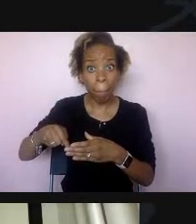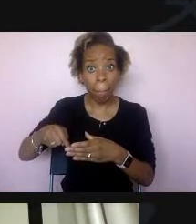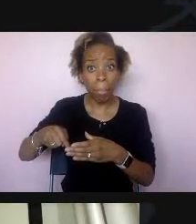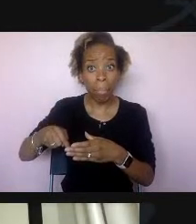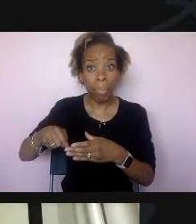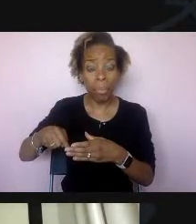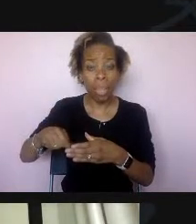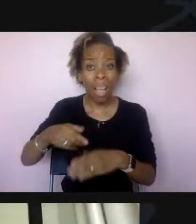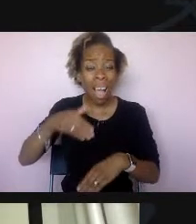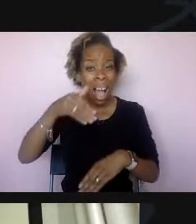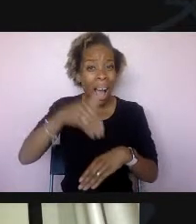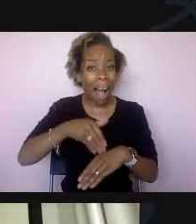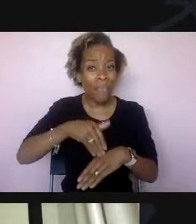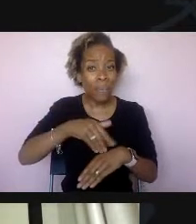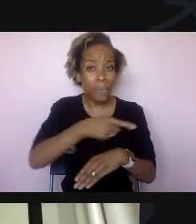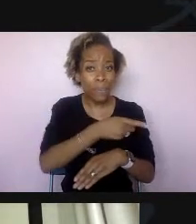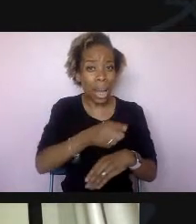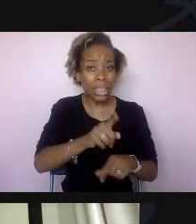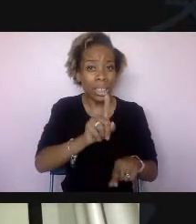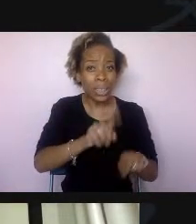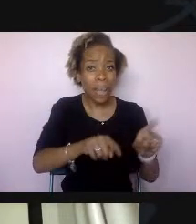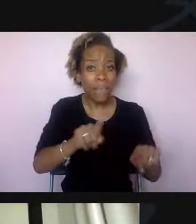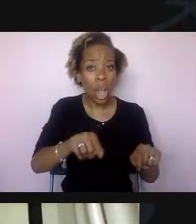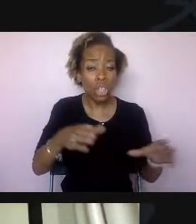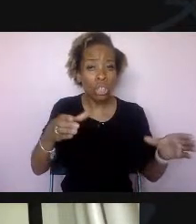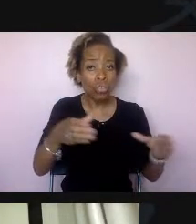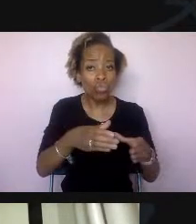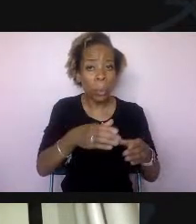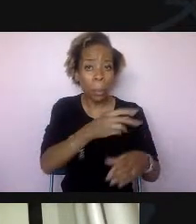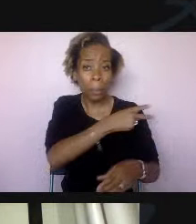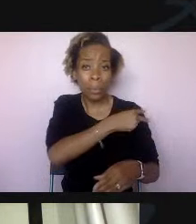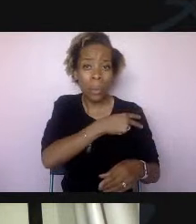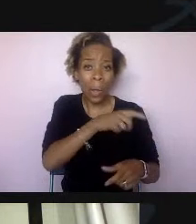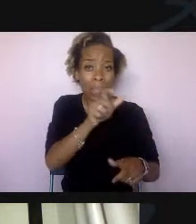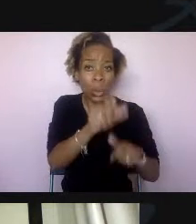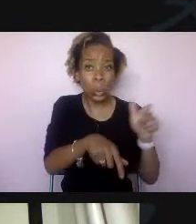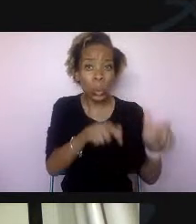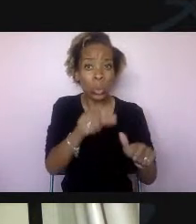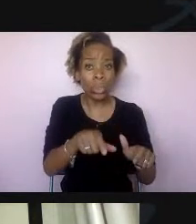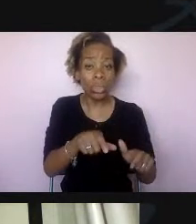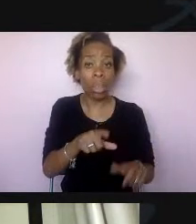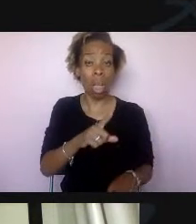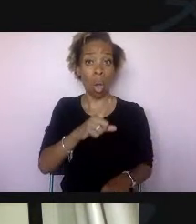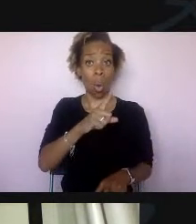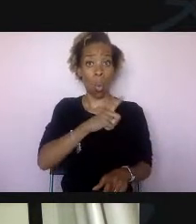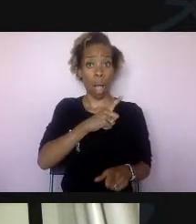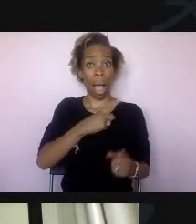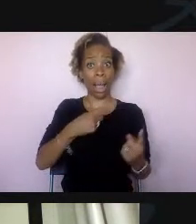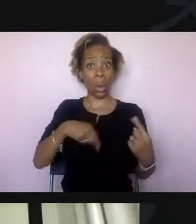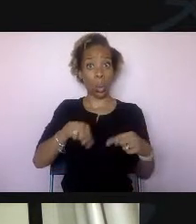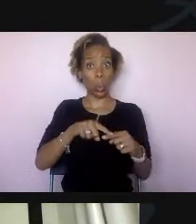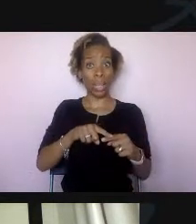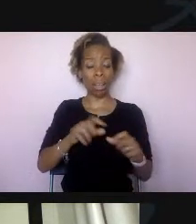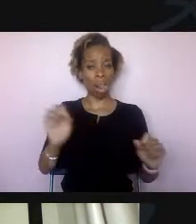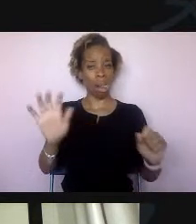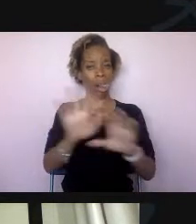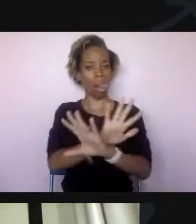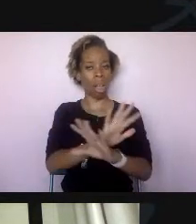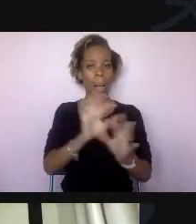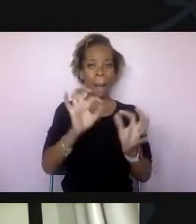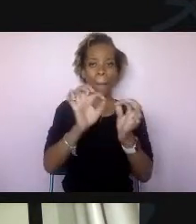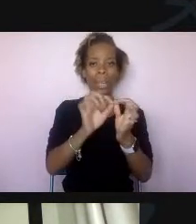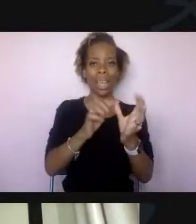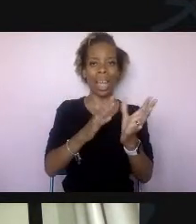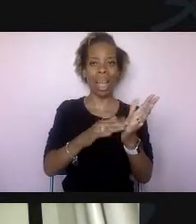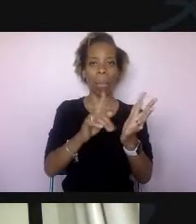diverse groups of students and staff in that program. But because we're using BAME, we can't get down to that. And